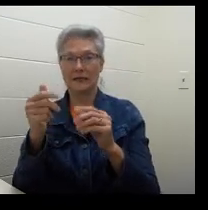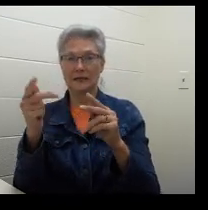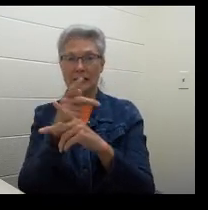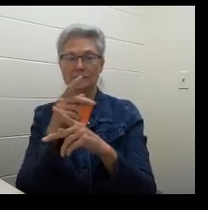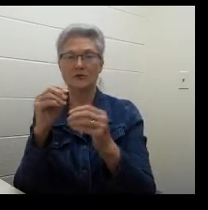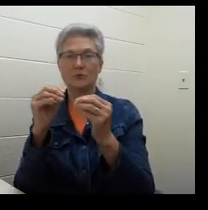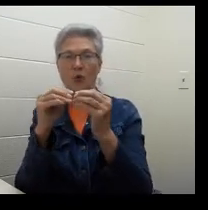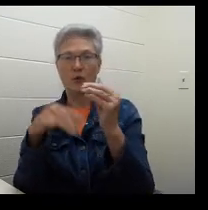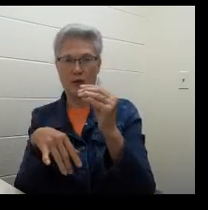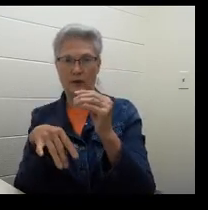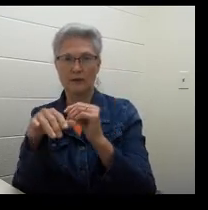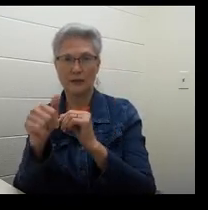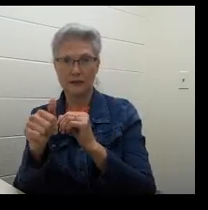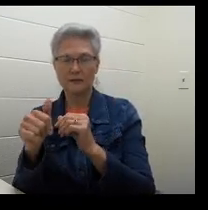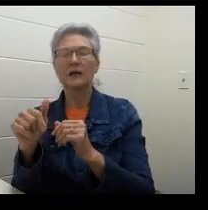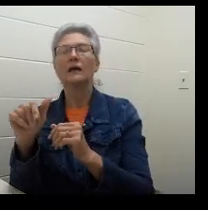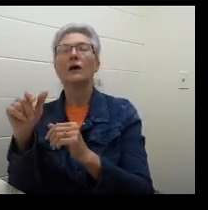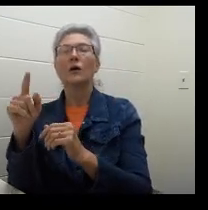larger than ones.